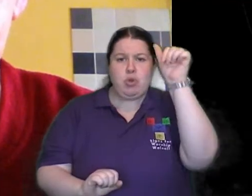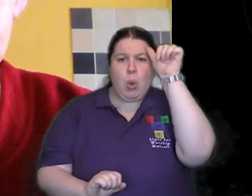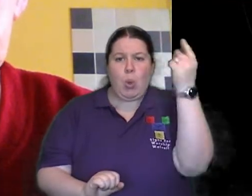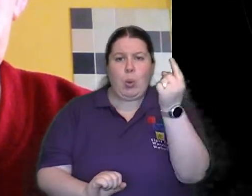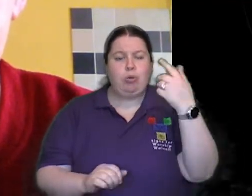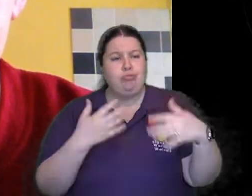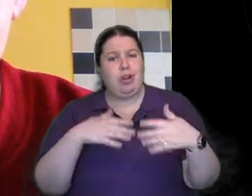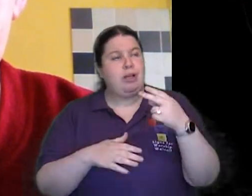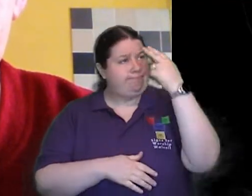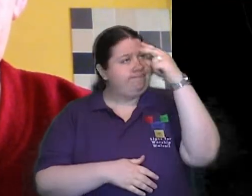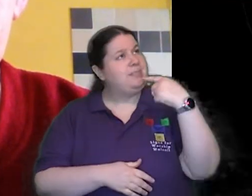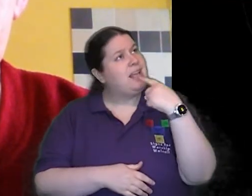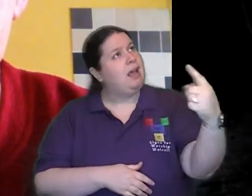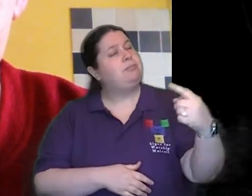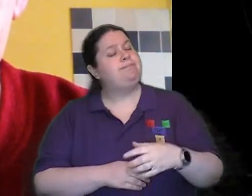we know are struggling.